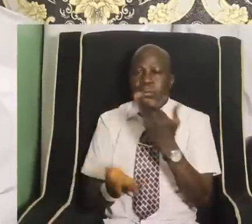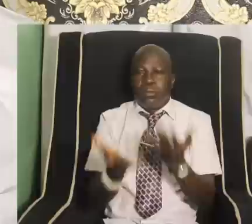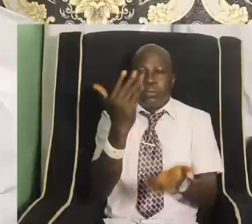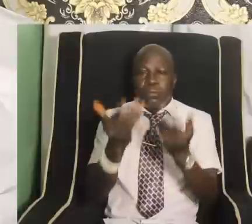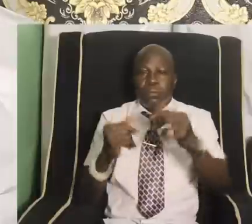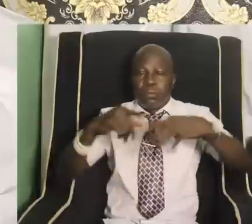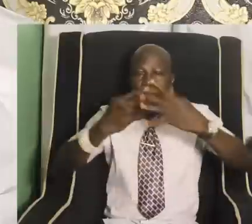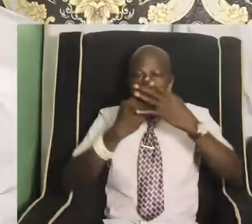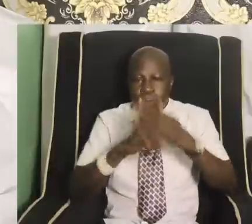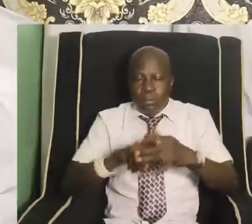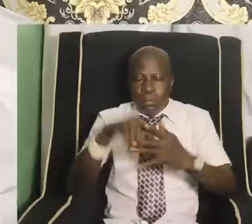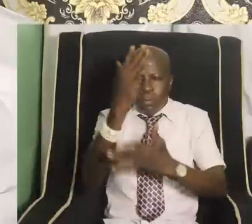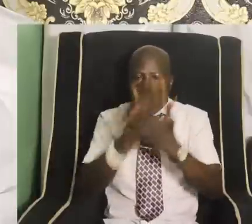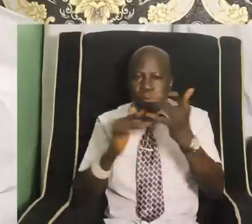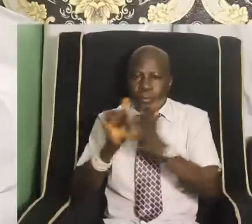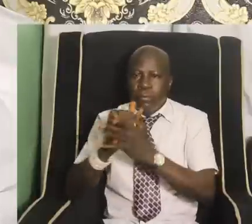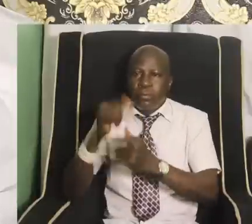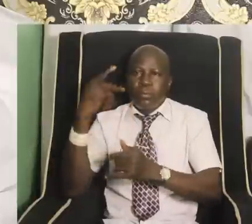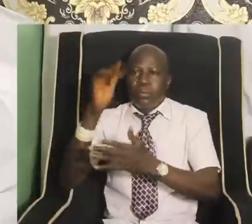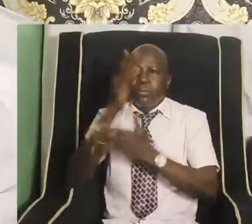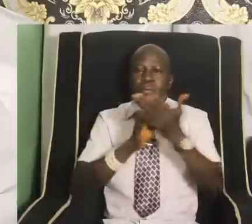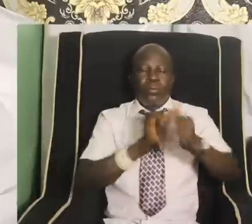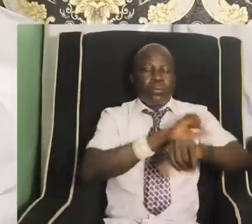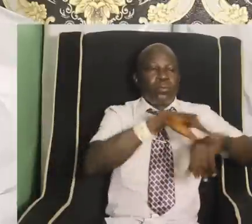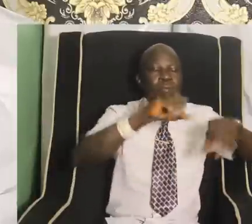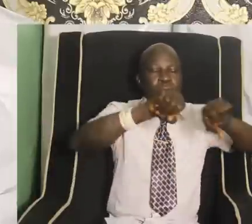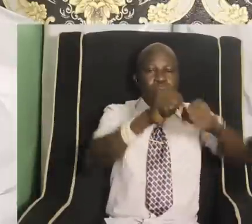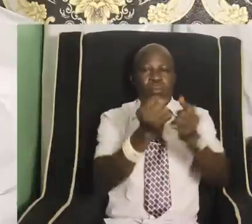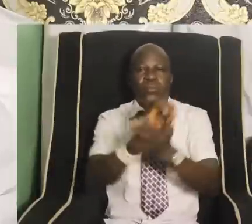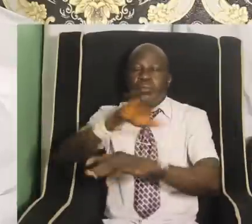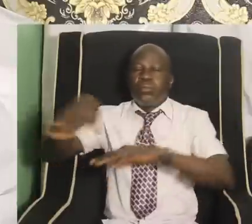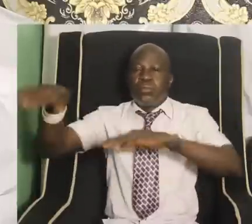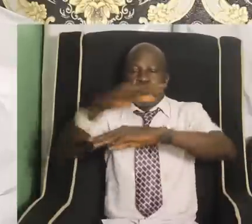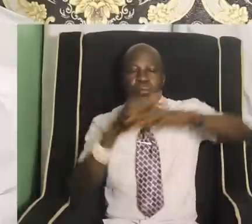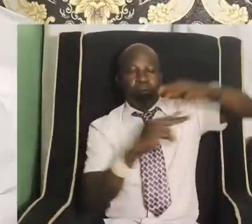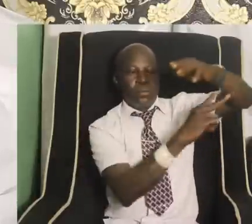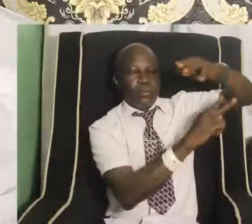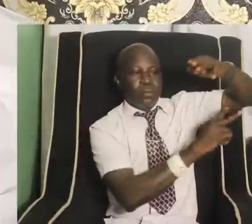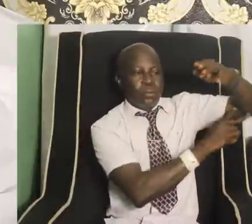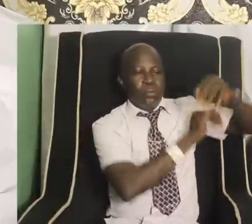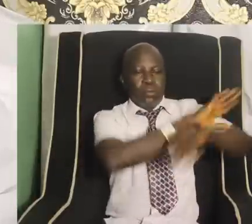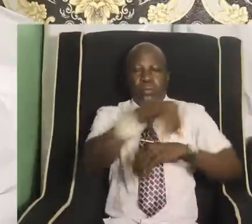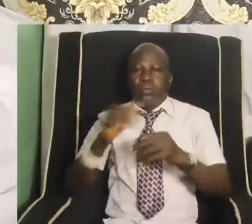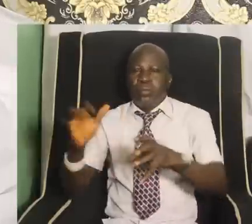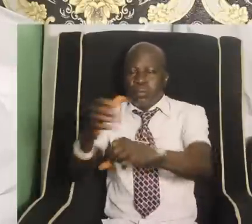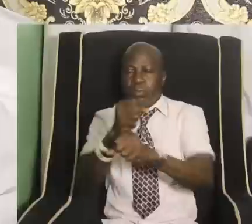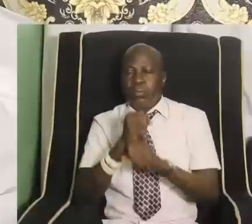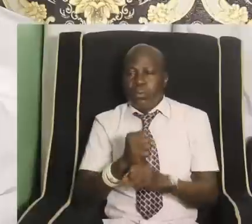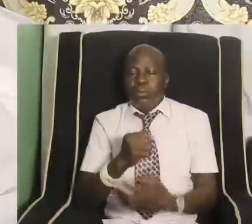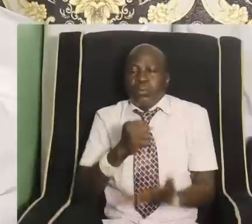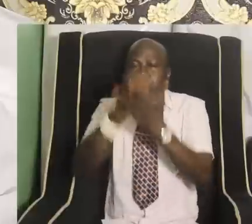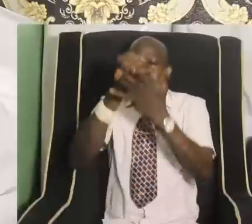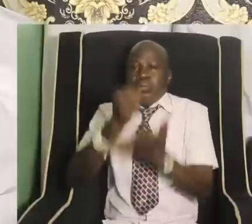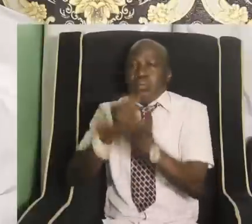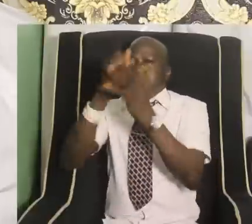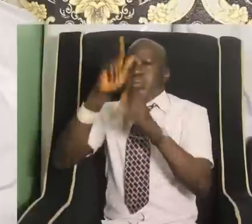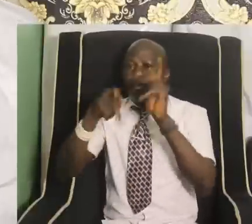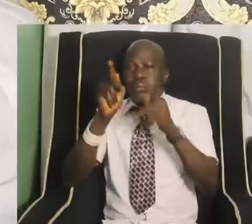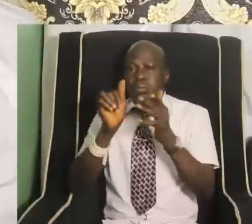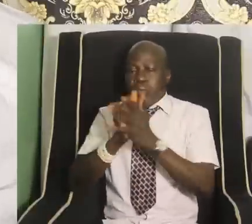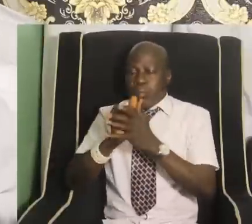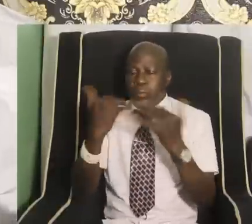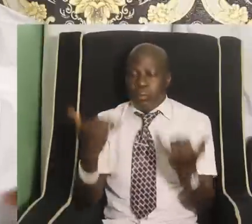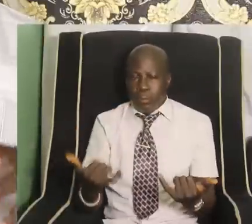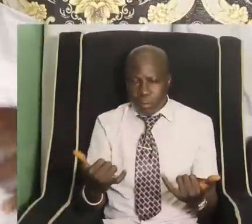outbreak afar off to him and it caused breakage of overhead bridge, but he tries to rescue people and he wakes up.